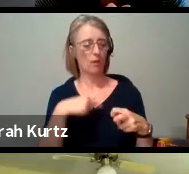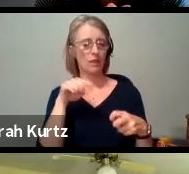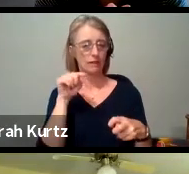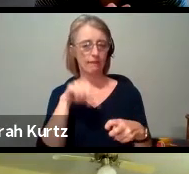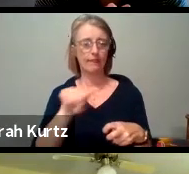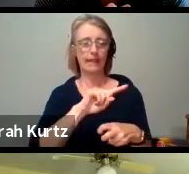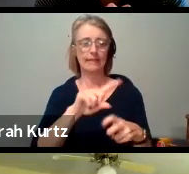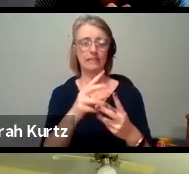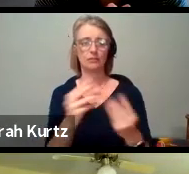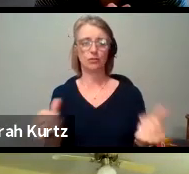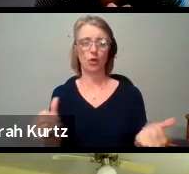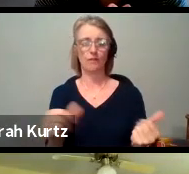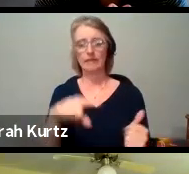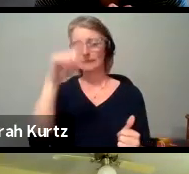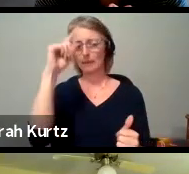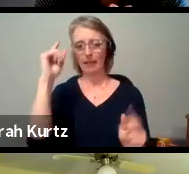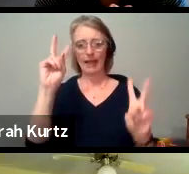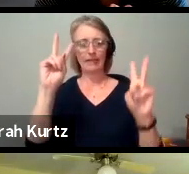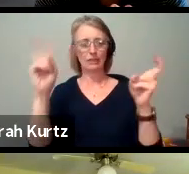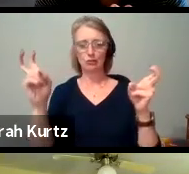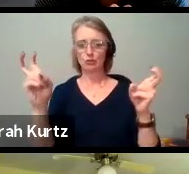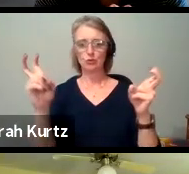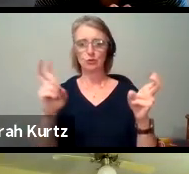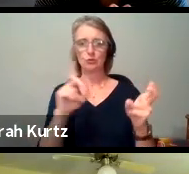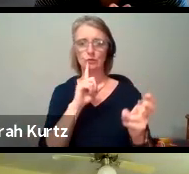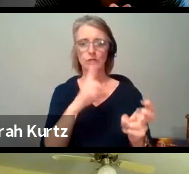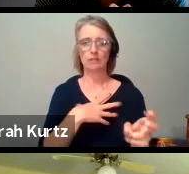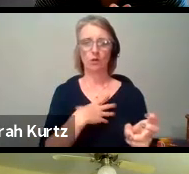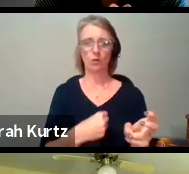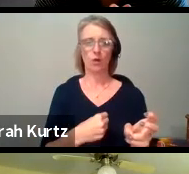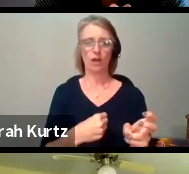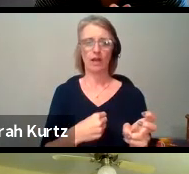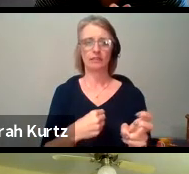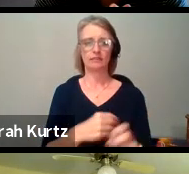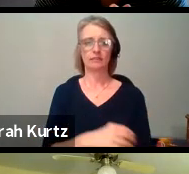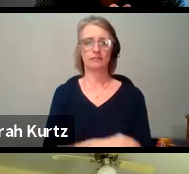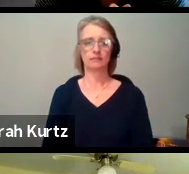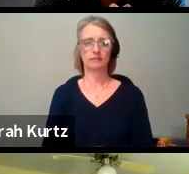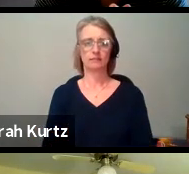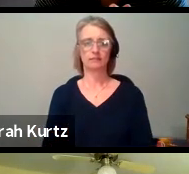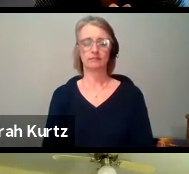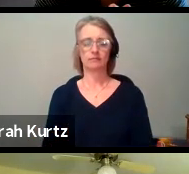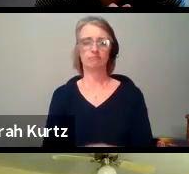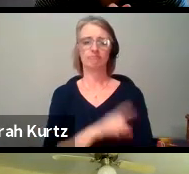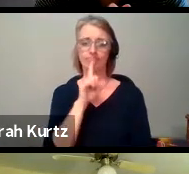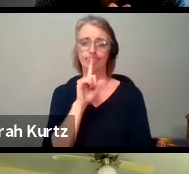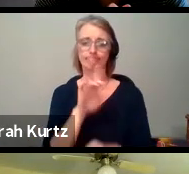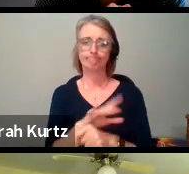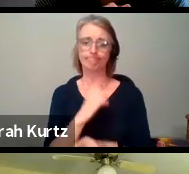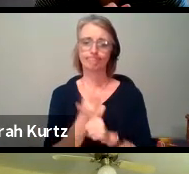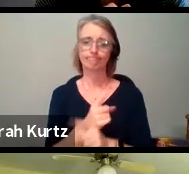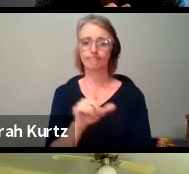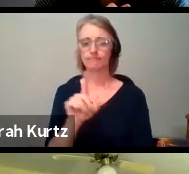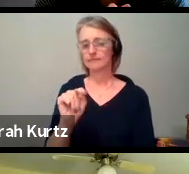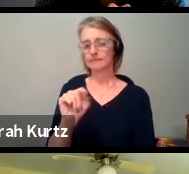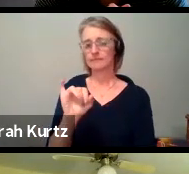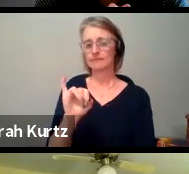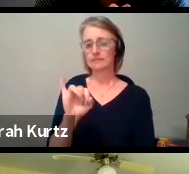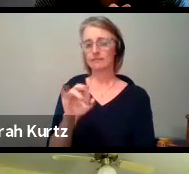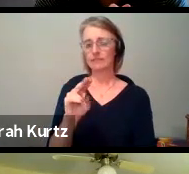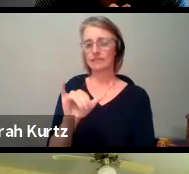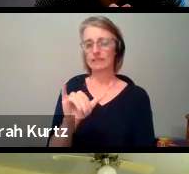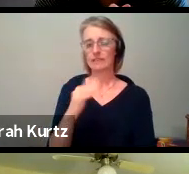and stop seeing it as a Black issue that they need to emphasize with. Absolutely. Thank you, Tiffany. Very